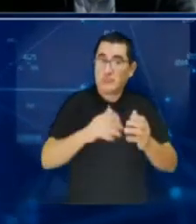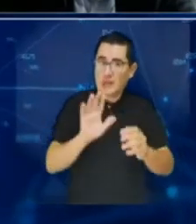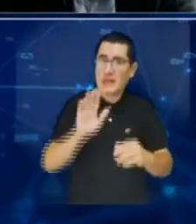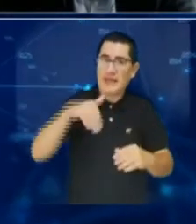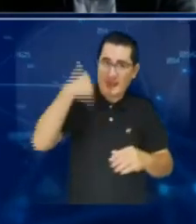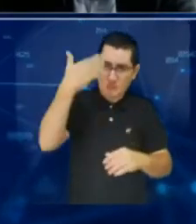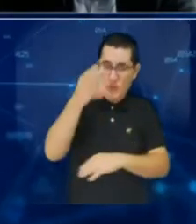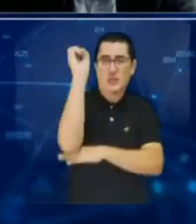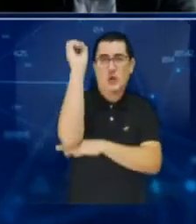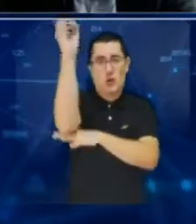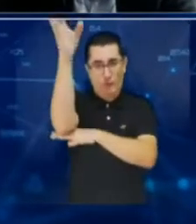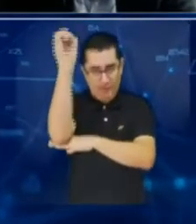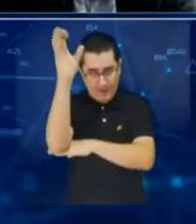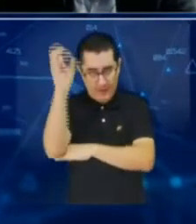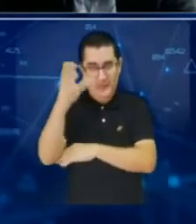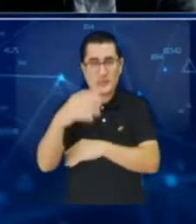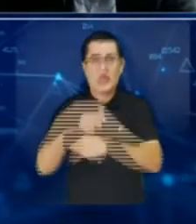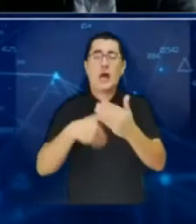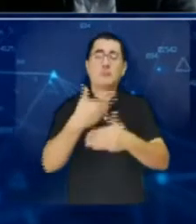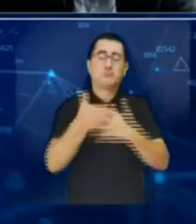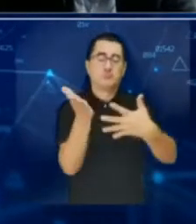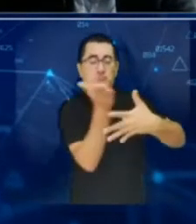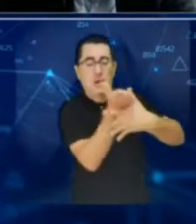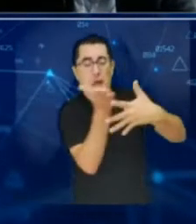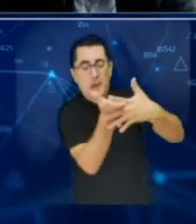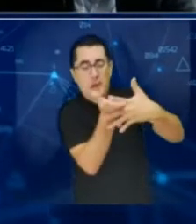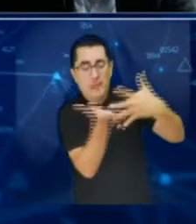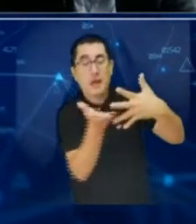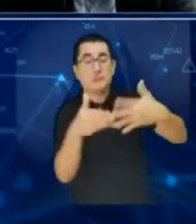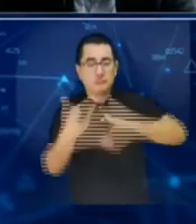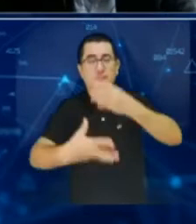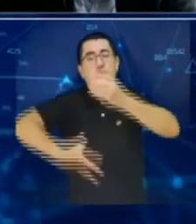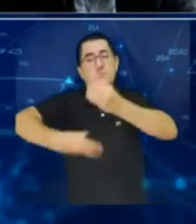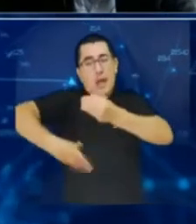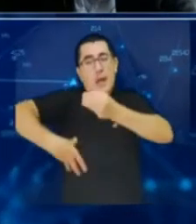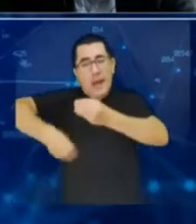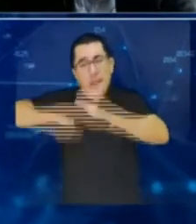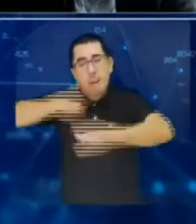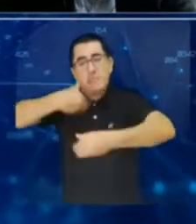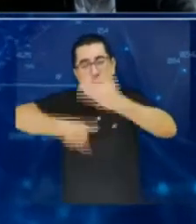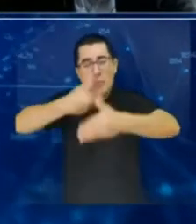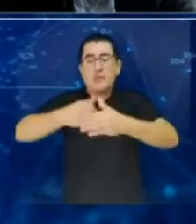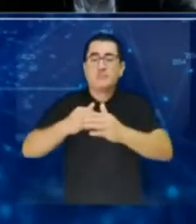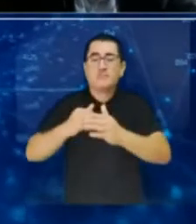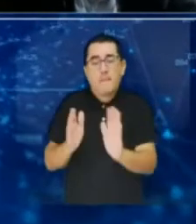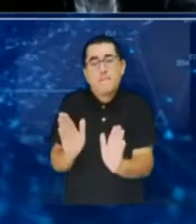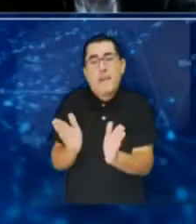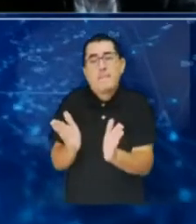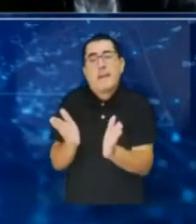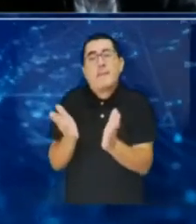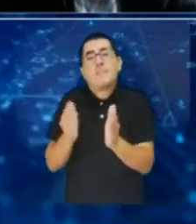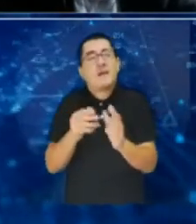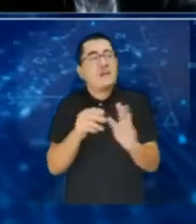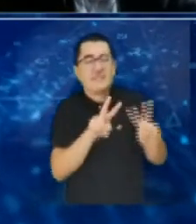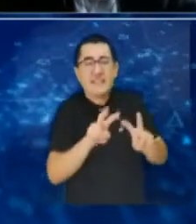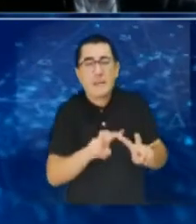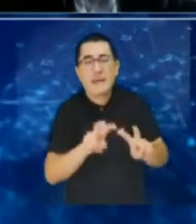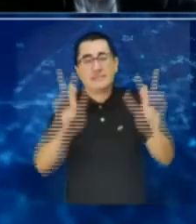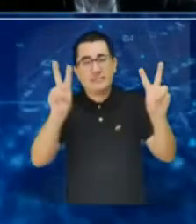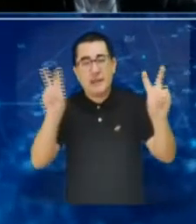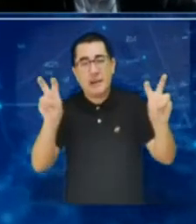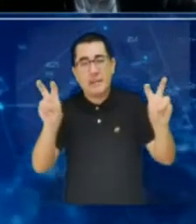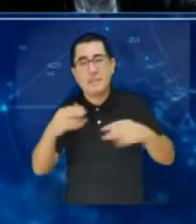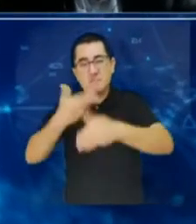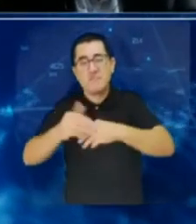way for the next part of the conference that we hope can make good progress with respect